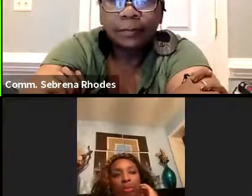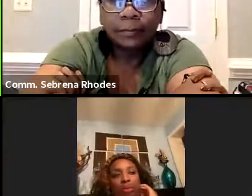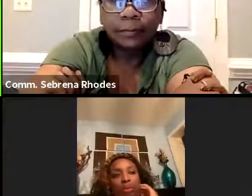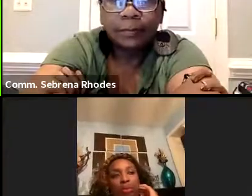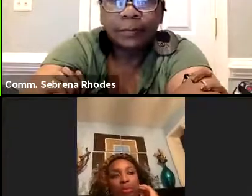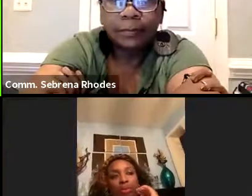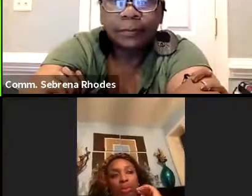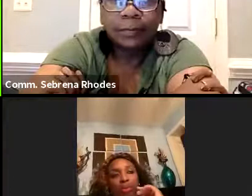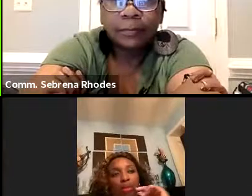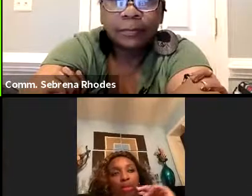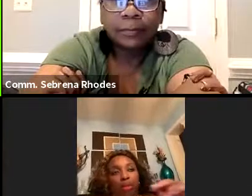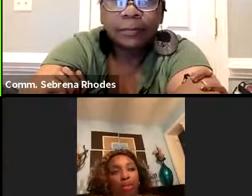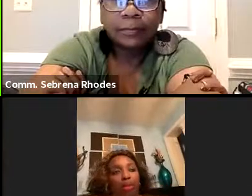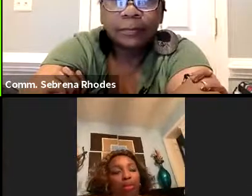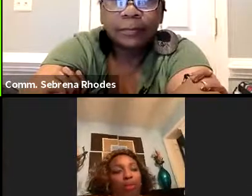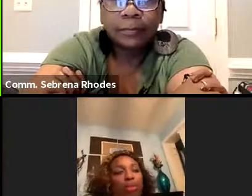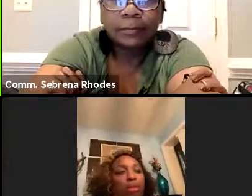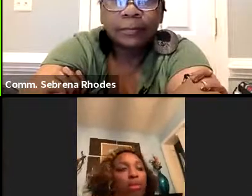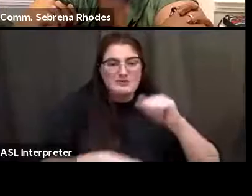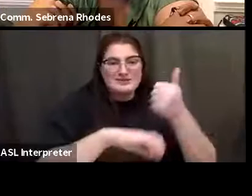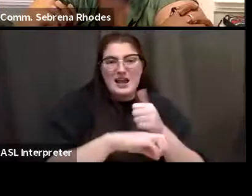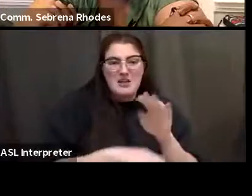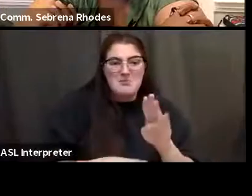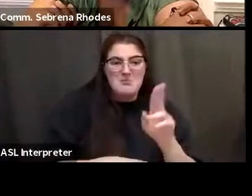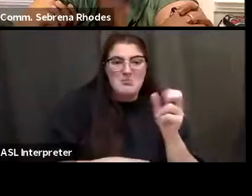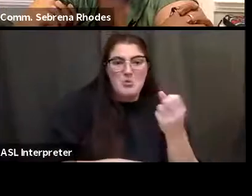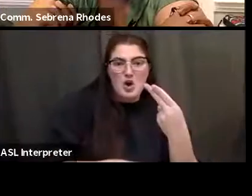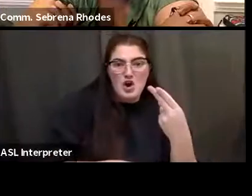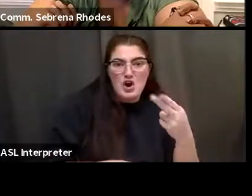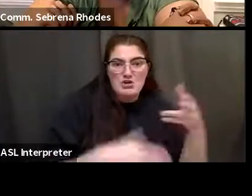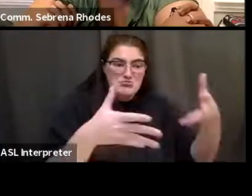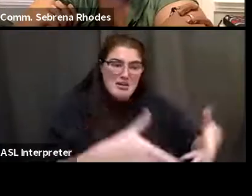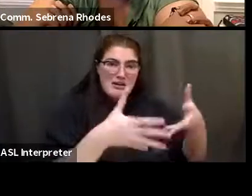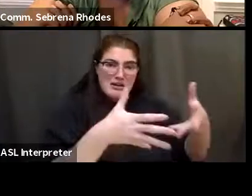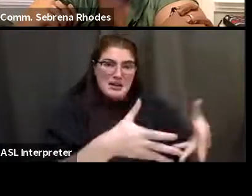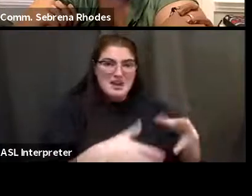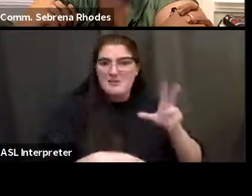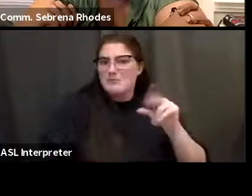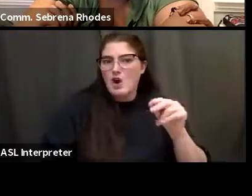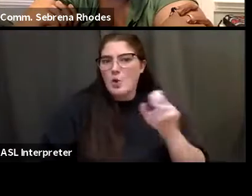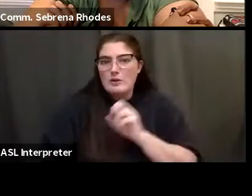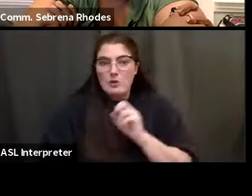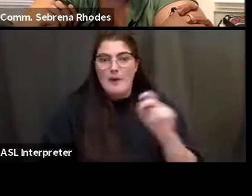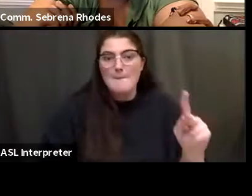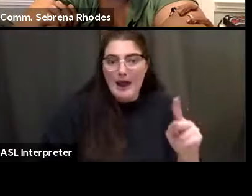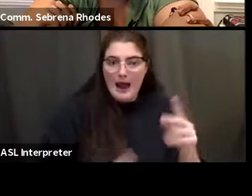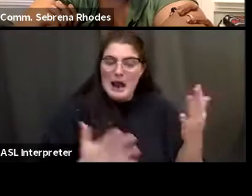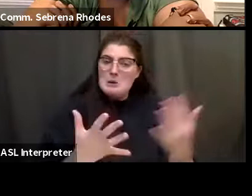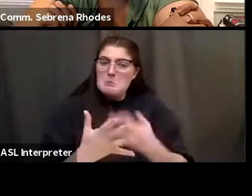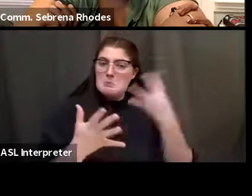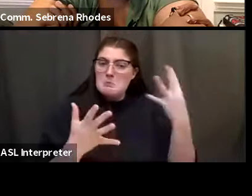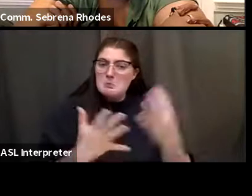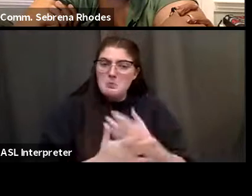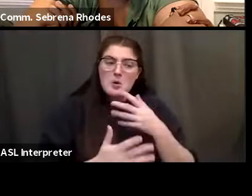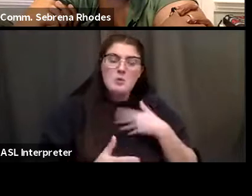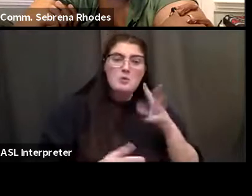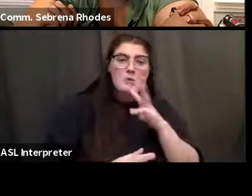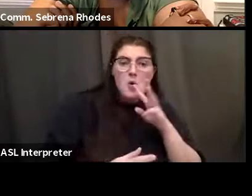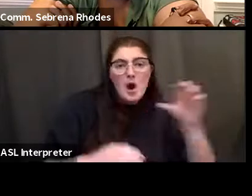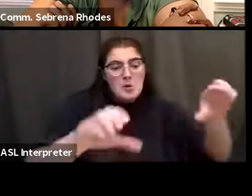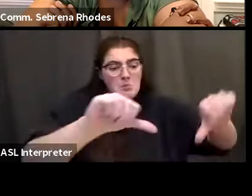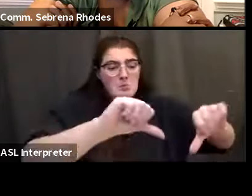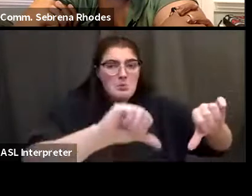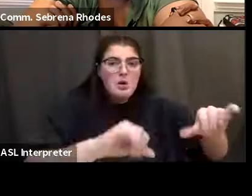bush in place and then leave that bush to handle itself. We'll be coming back periodically. We'll be watering them. We'll